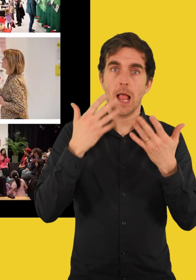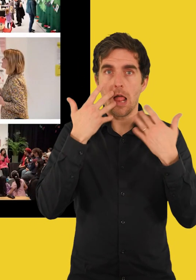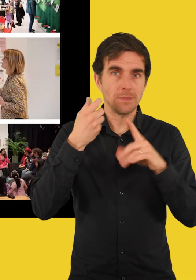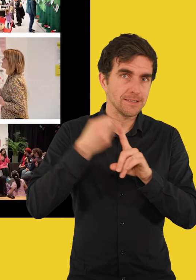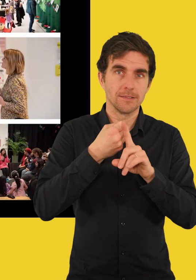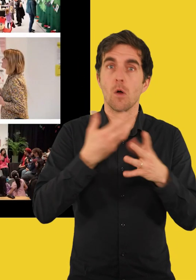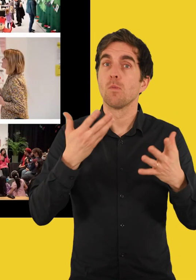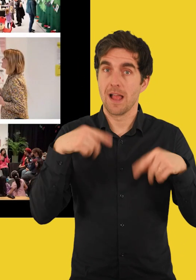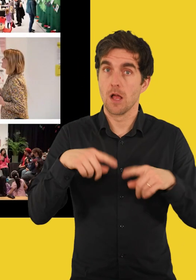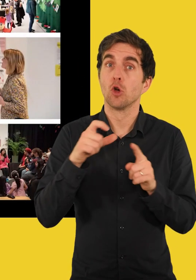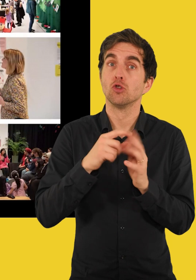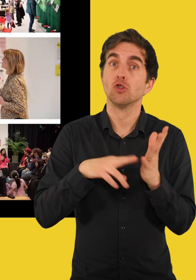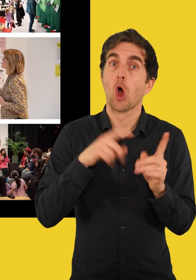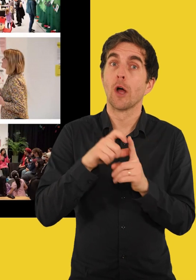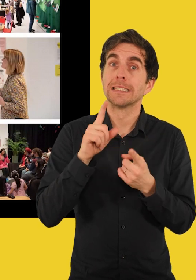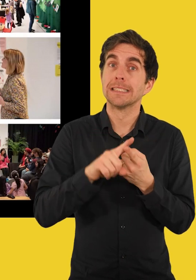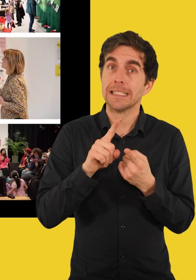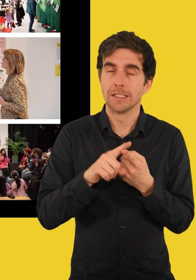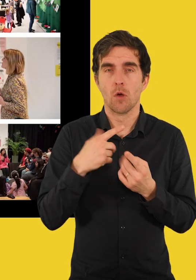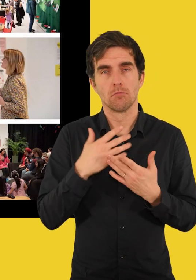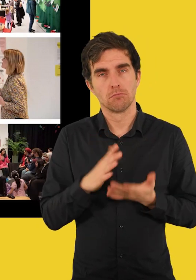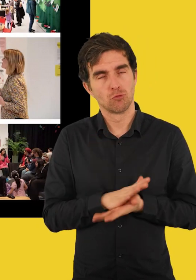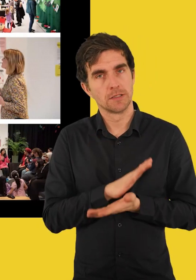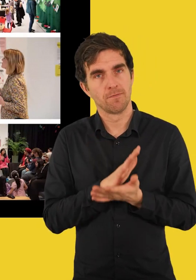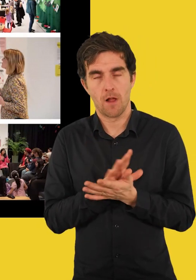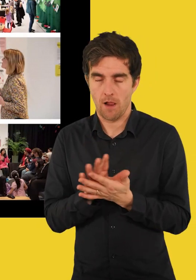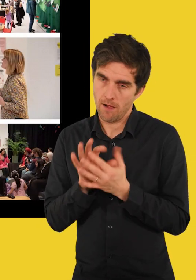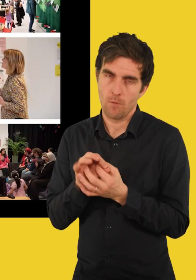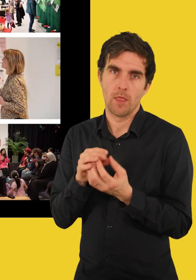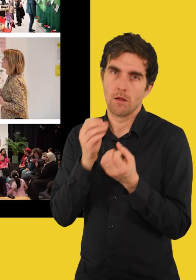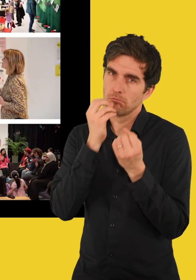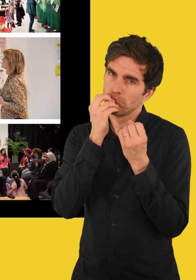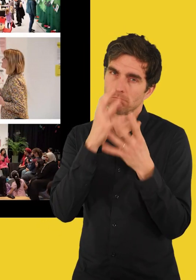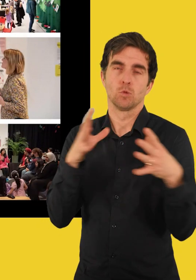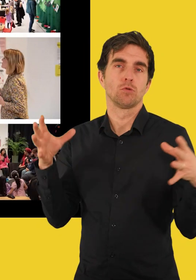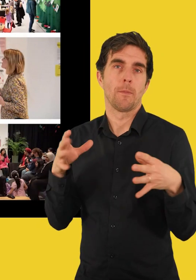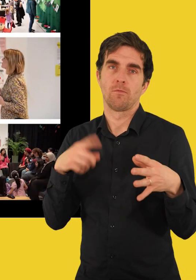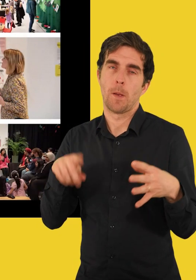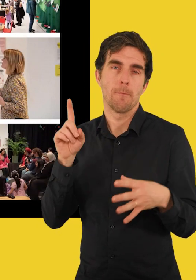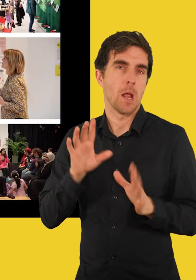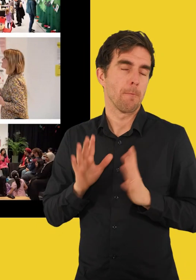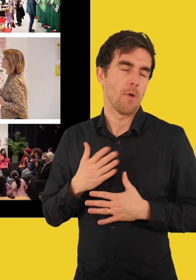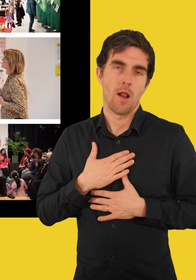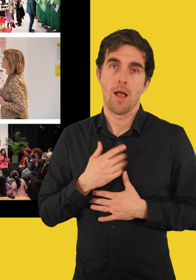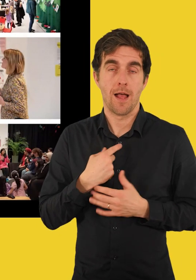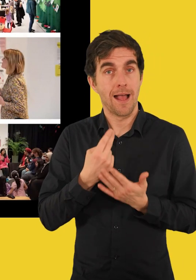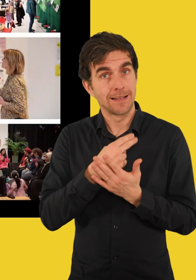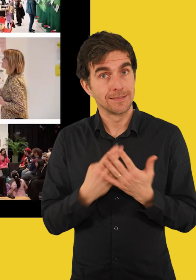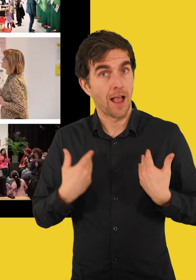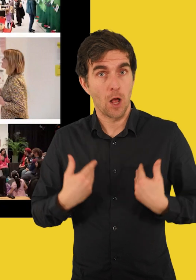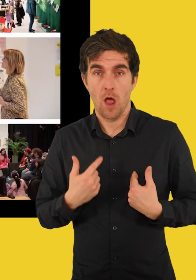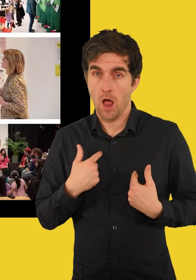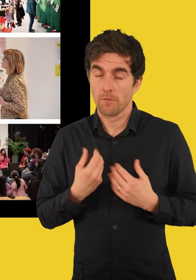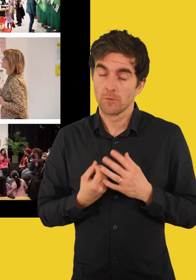climate action in Dundee. I'm ever so grateful for working with this extraordinary group of humans, and as a designer, I've